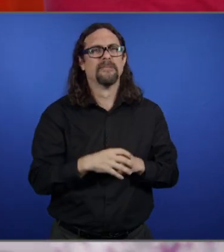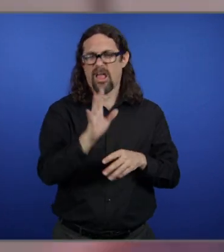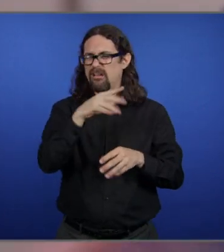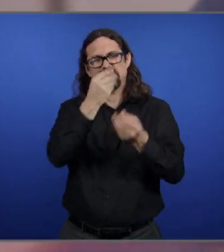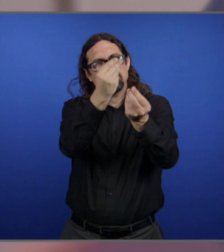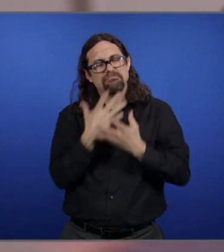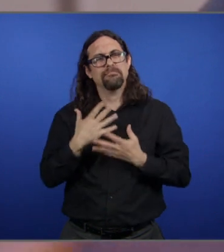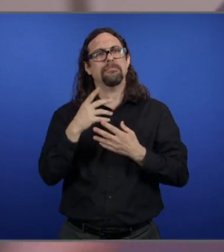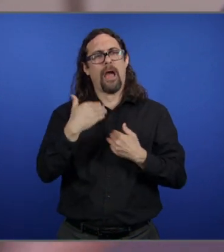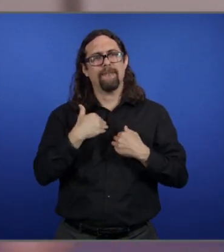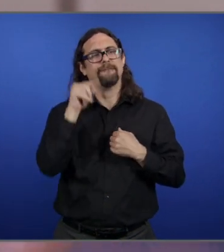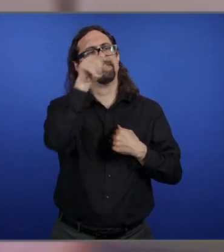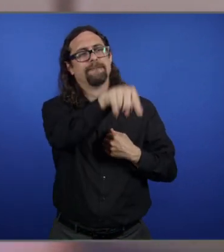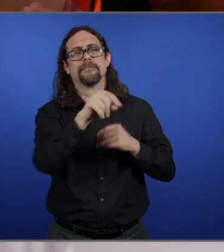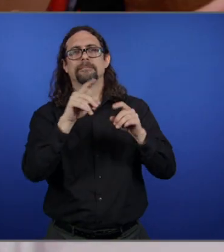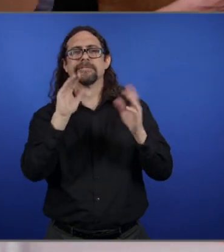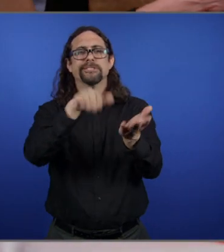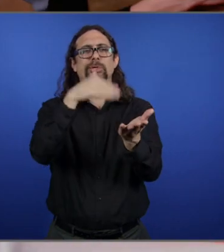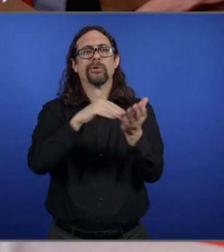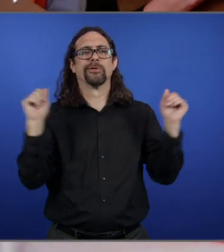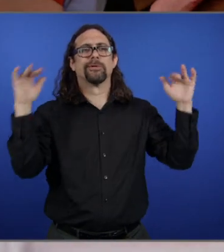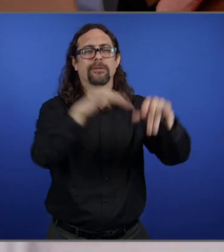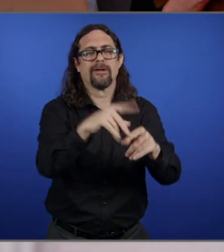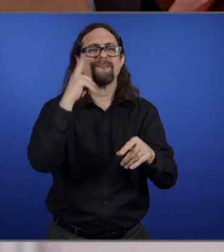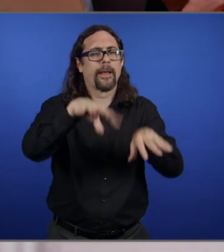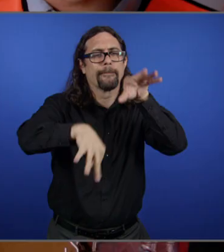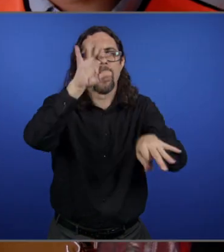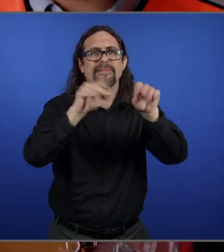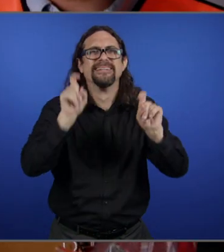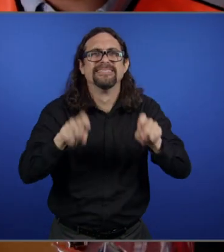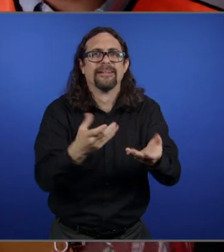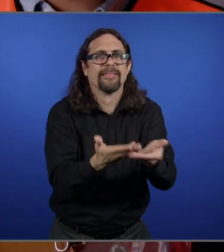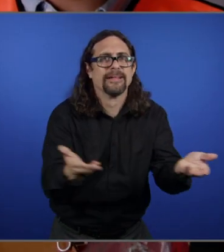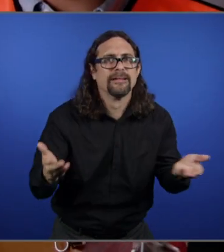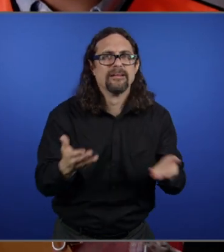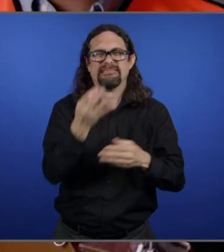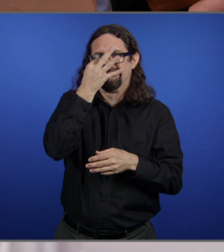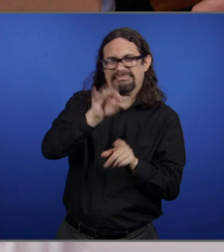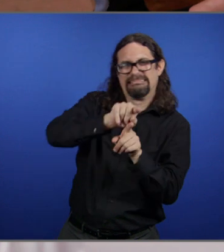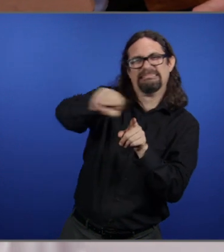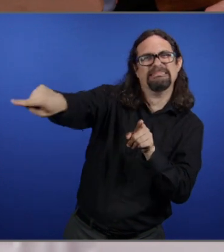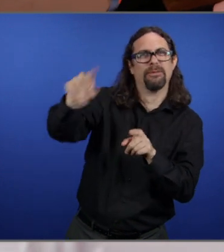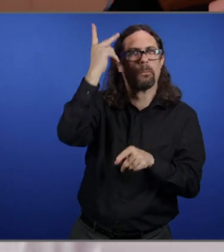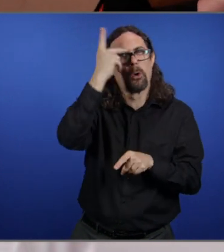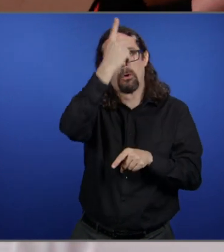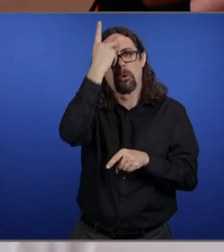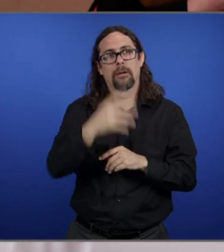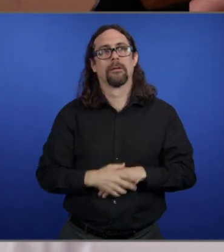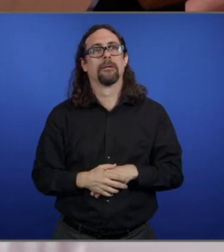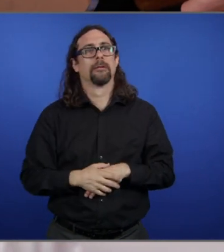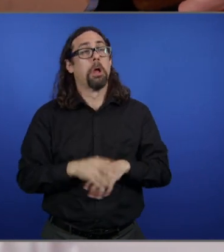They asked if I needed assistance leaving my apartment and told me that there was a commodity distribution point set up at a